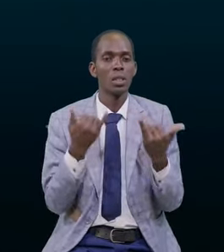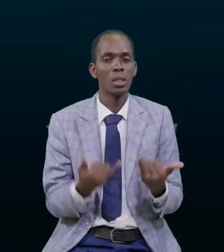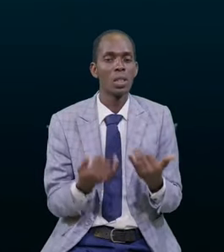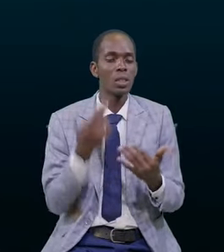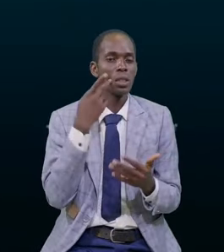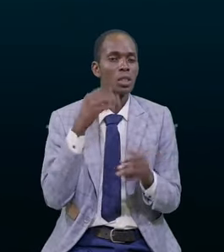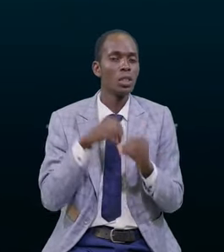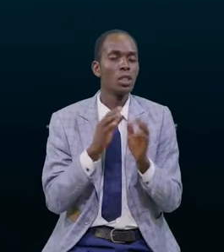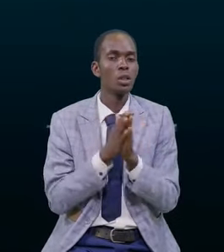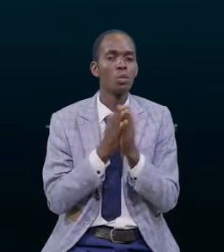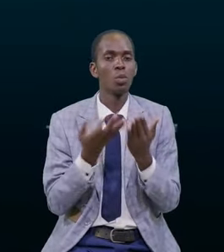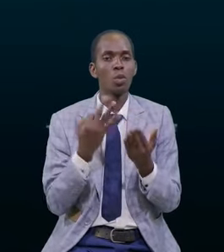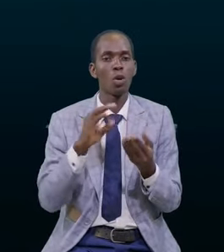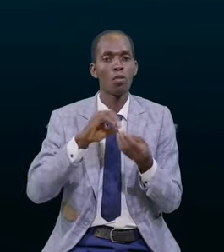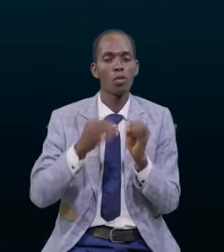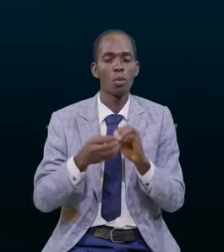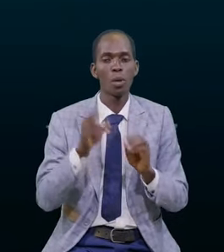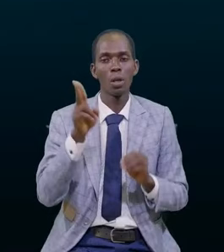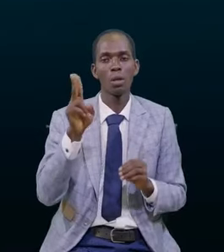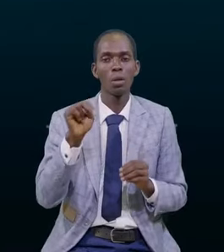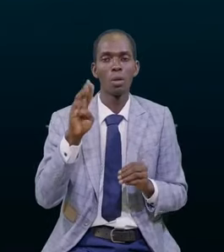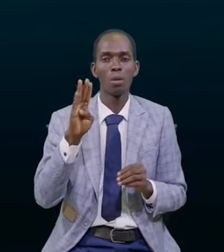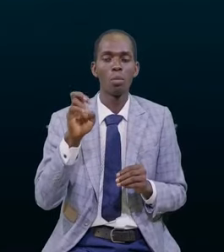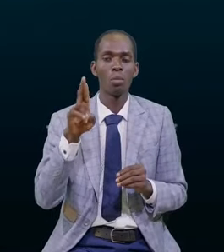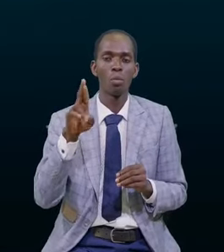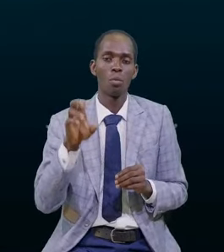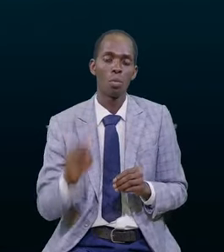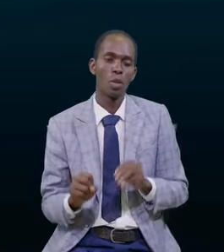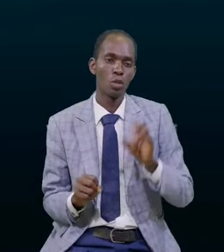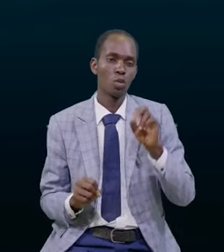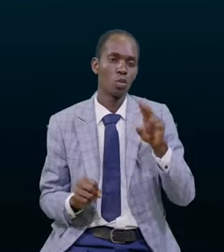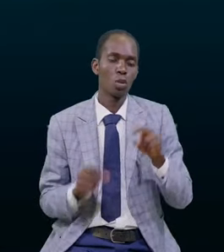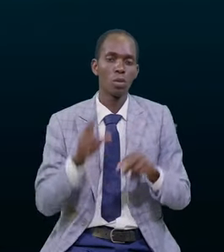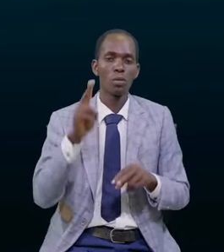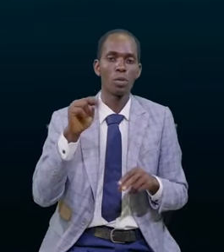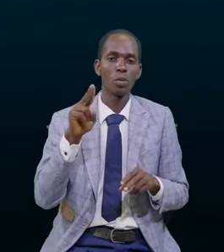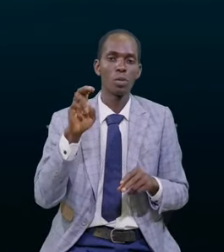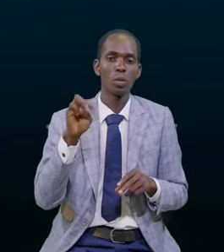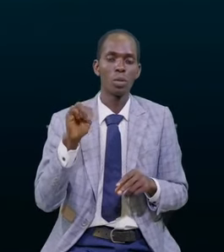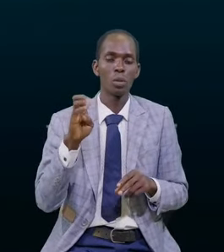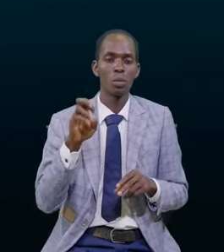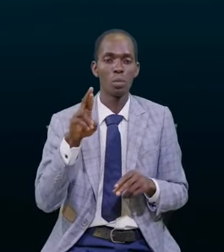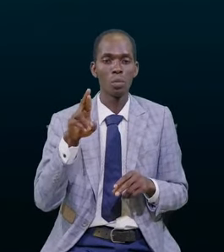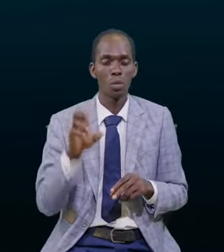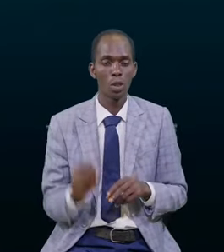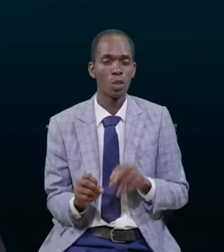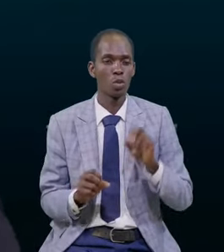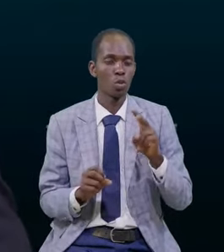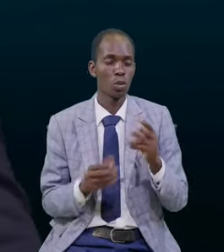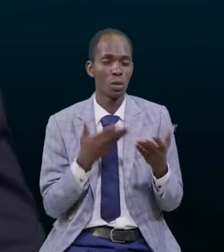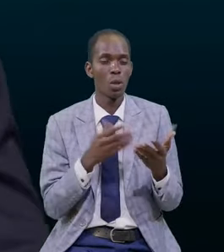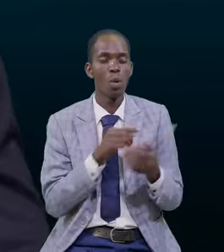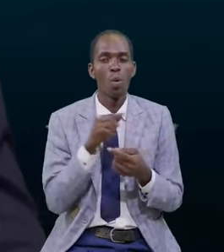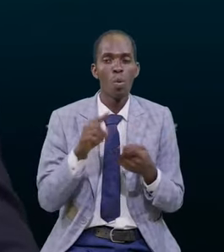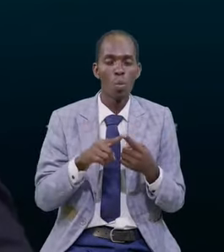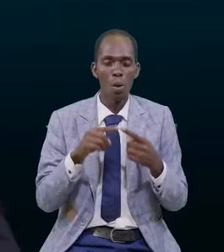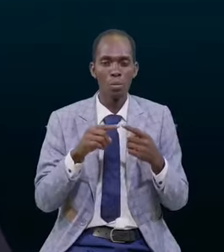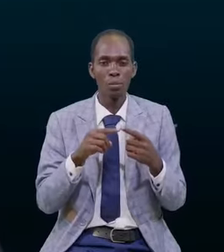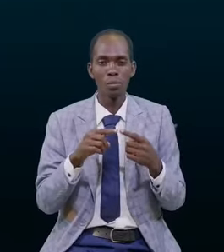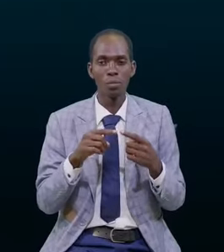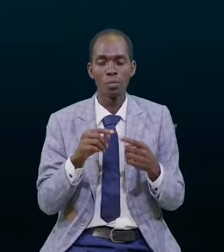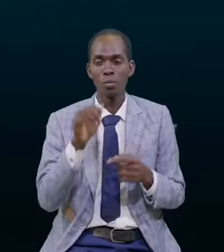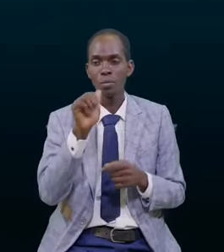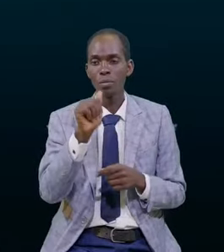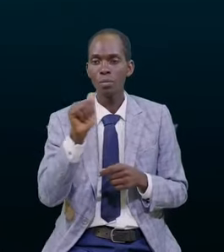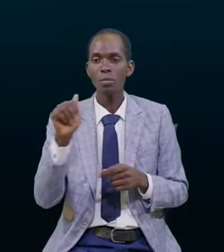Lord commending the faithfulness of his servant when most are Miran and Aon the older brother